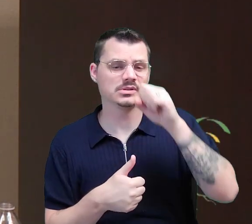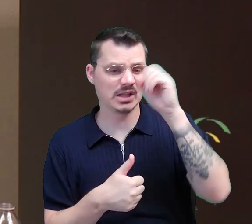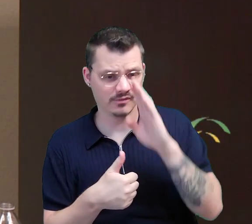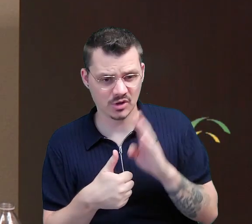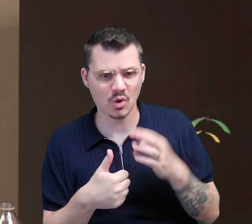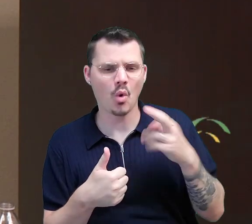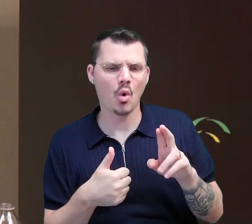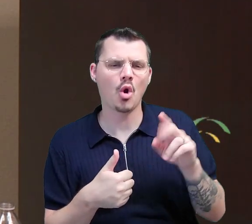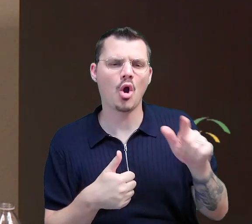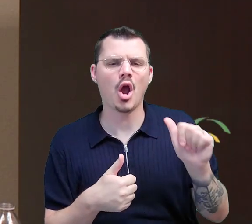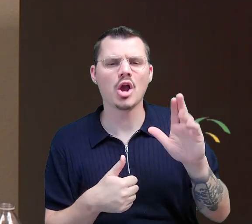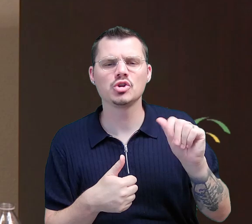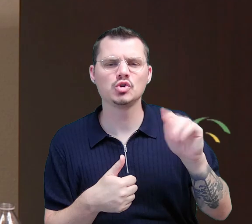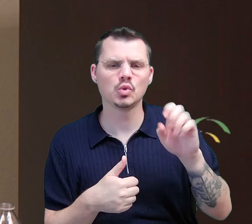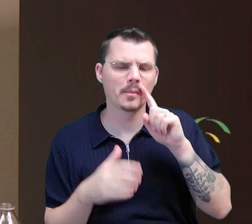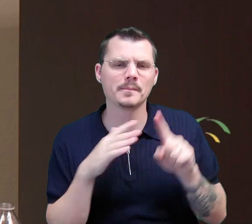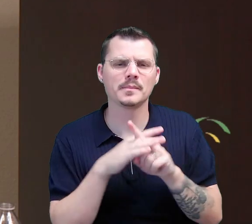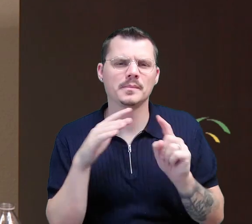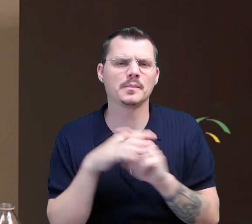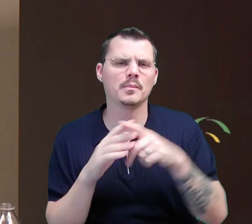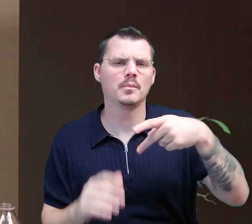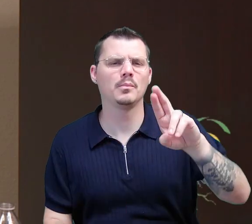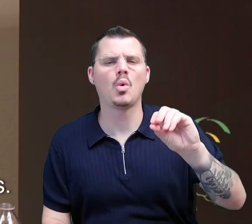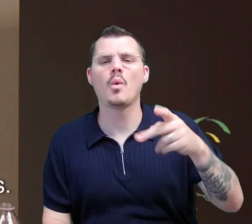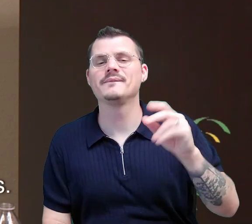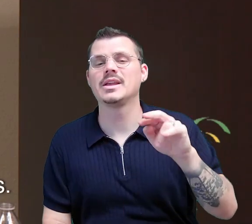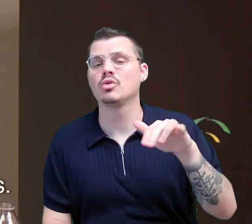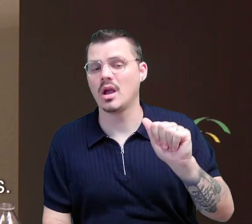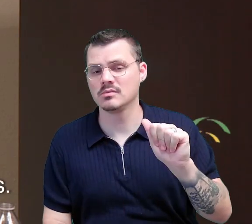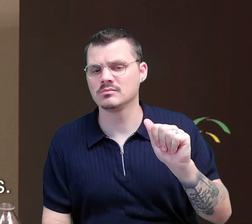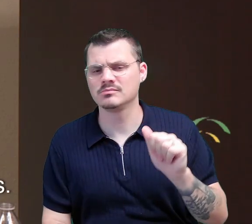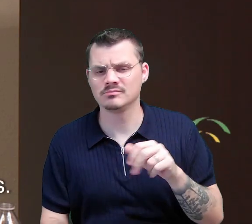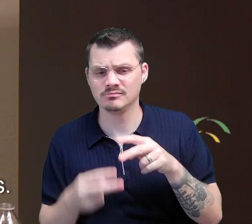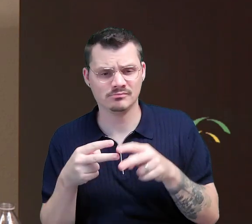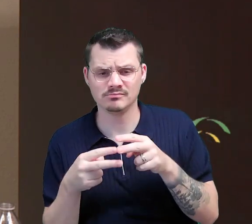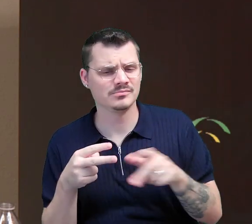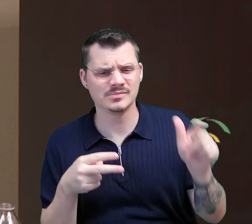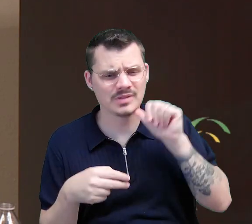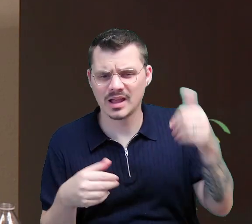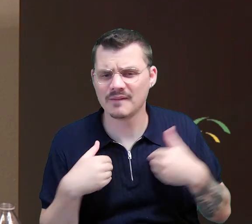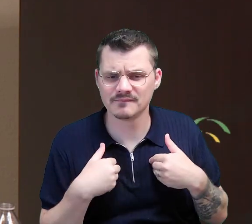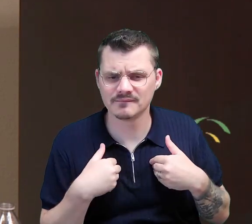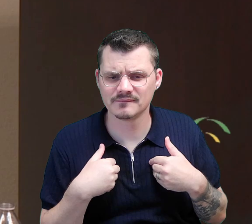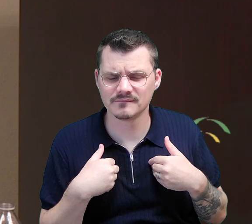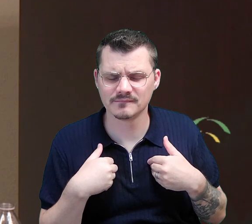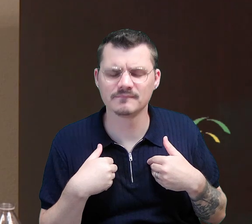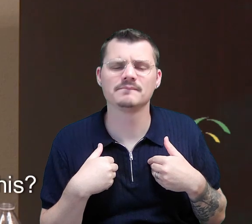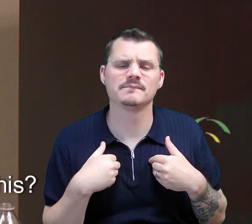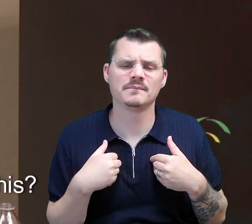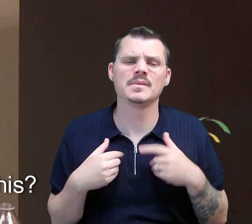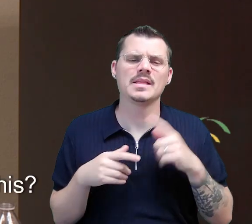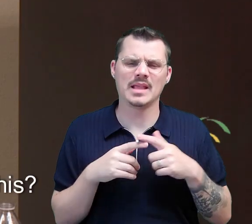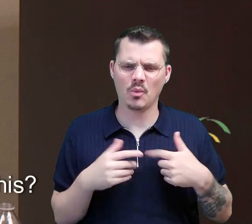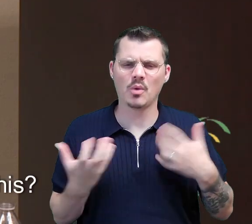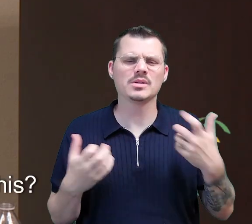Schizophrenia or acute intermittent porphyria? She had neither of those problems. Well, and then we want